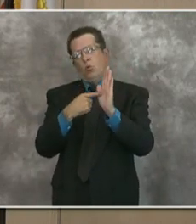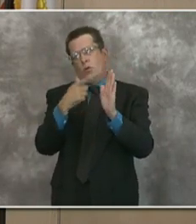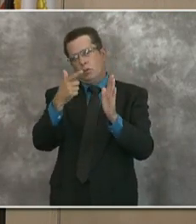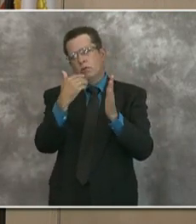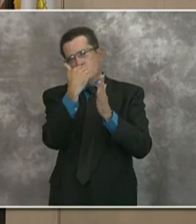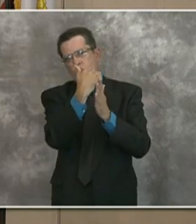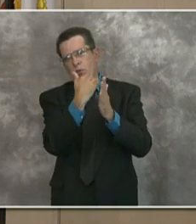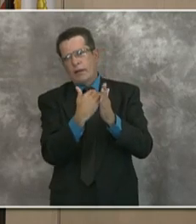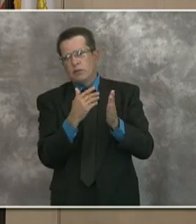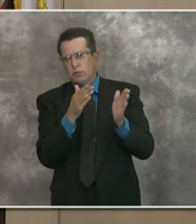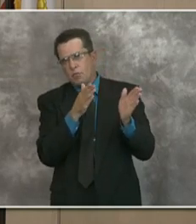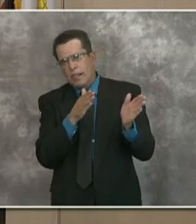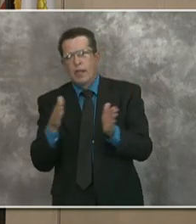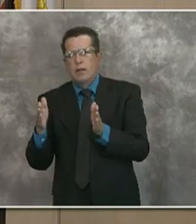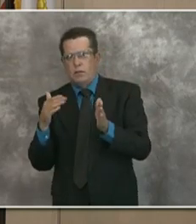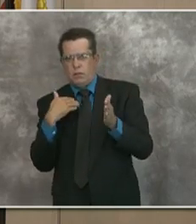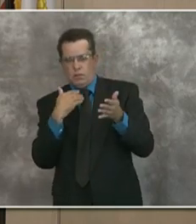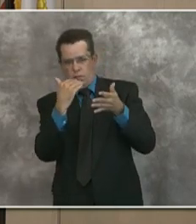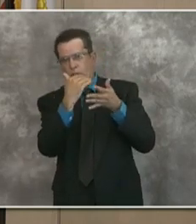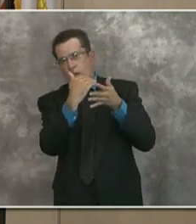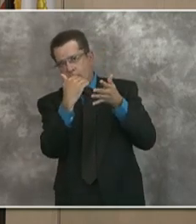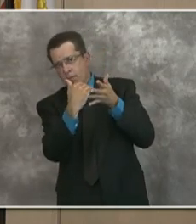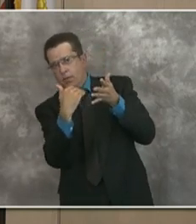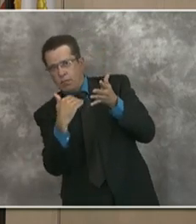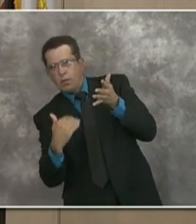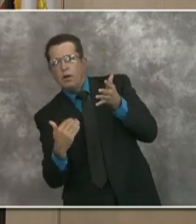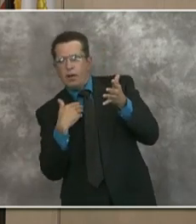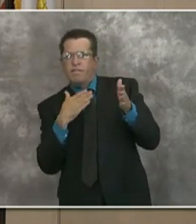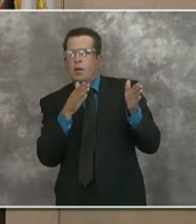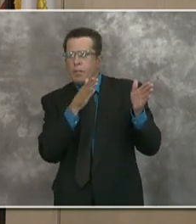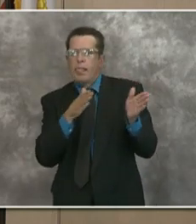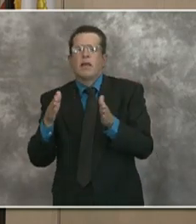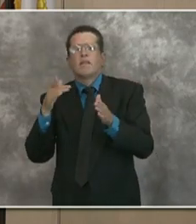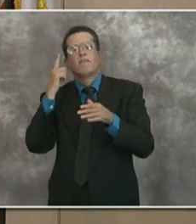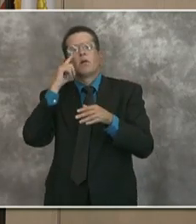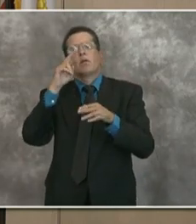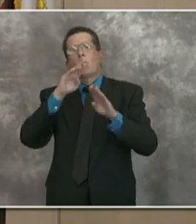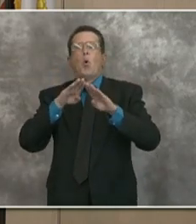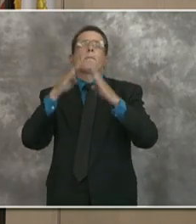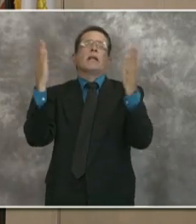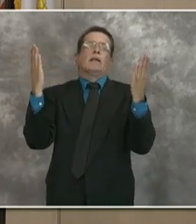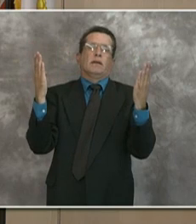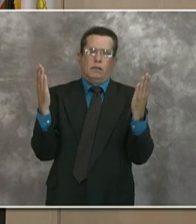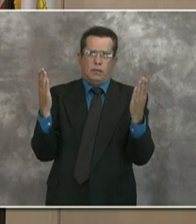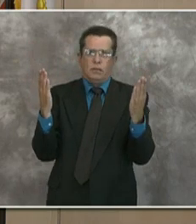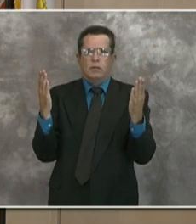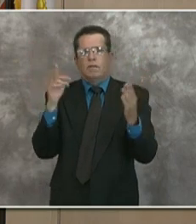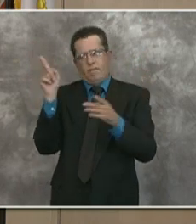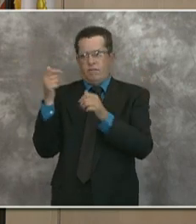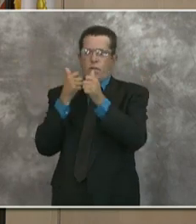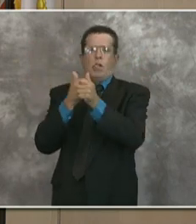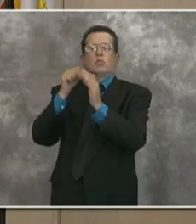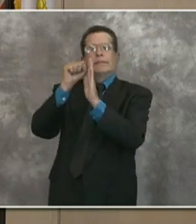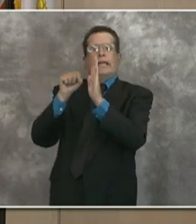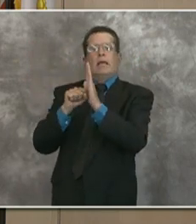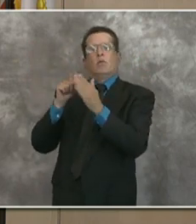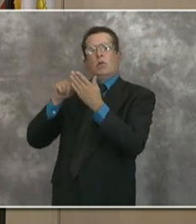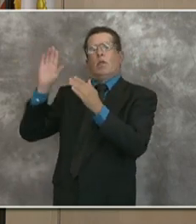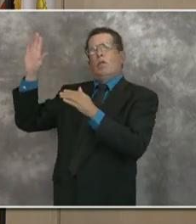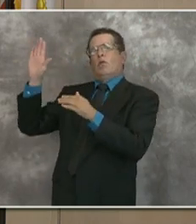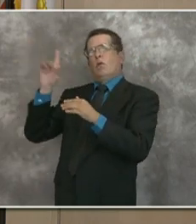and including that in their plan for reopening and following the state guidelines.